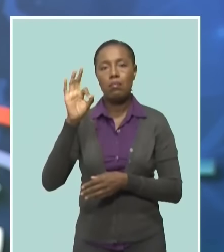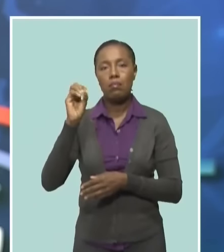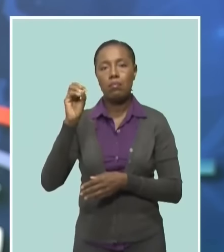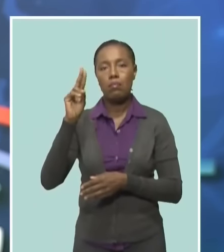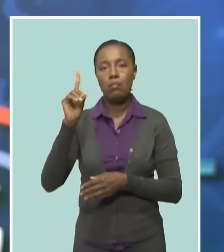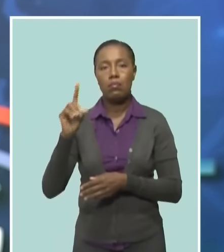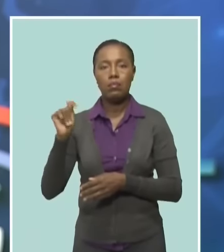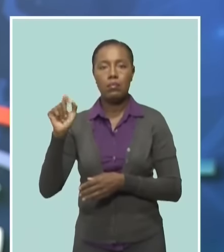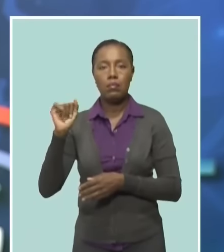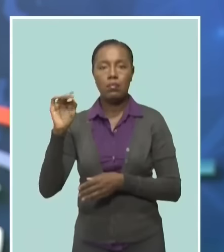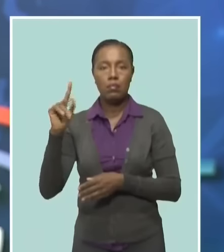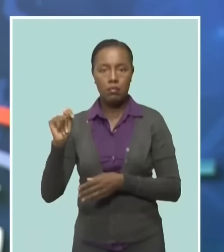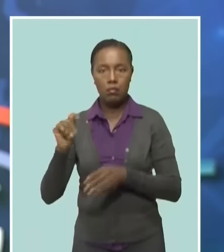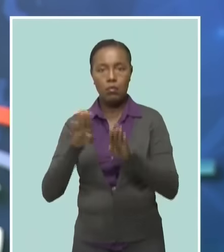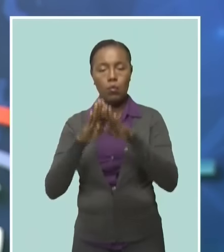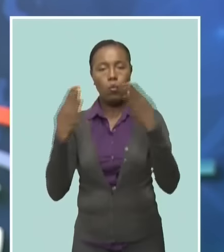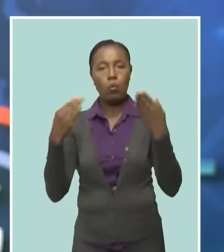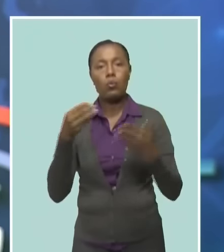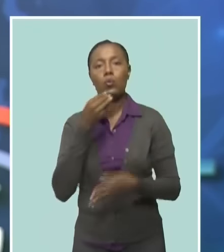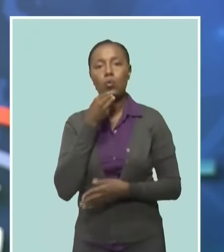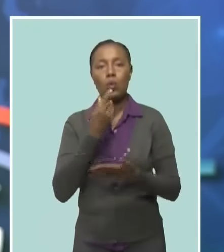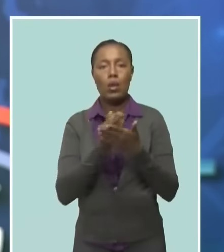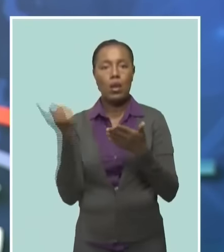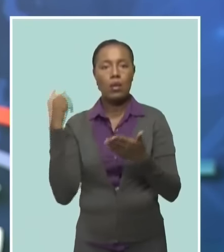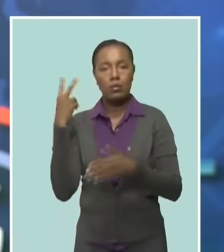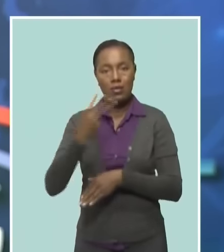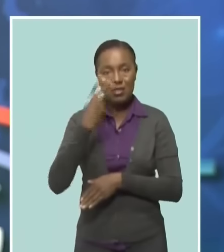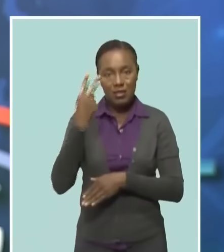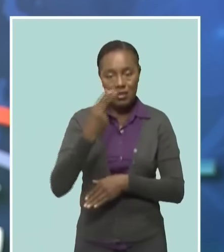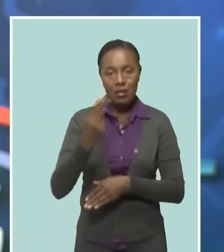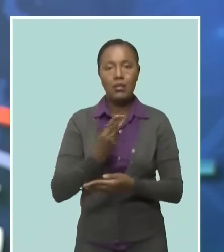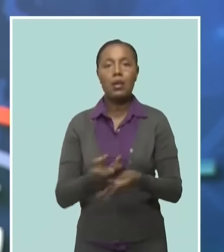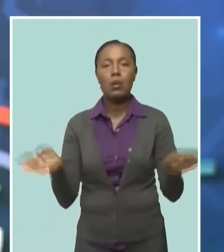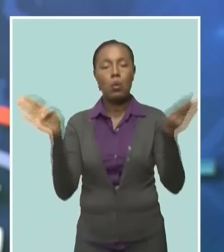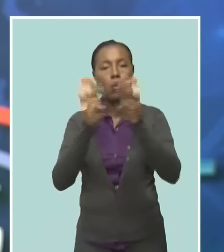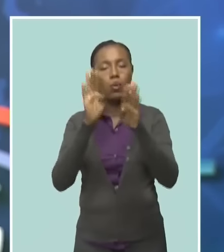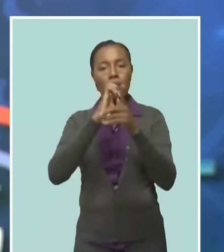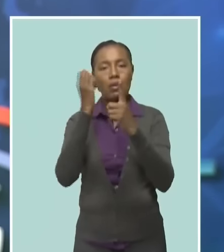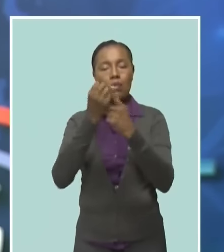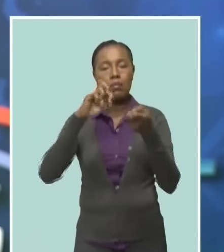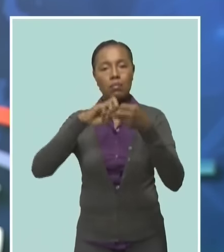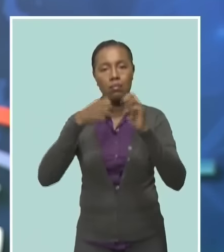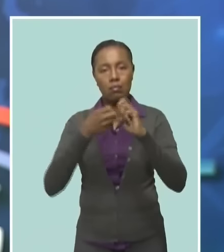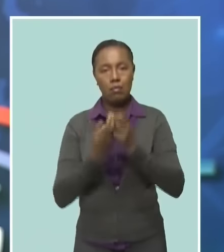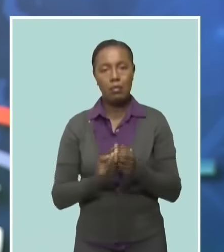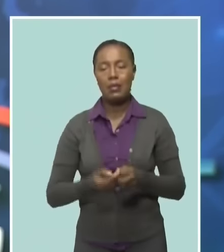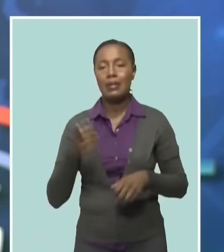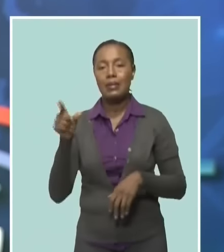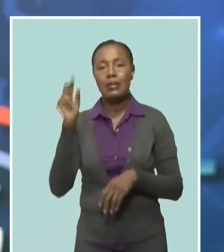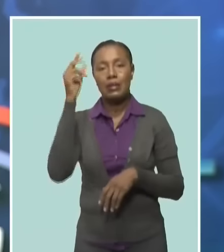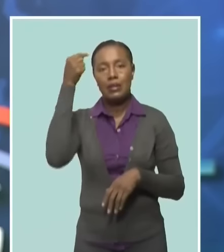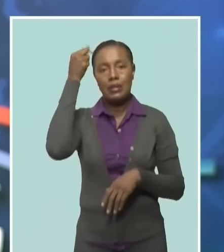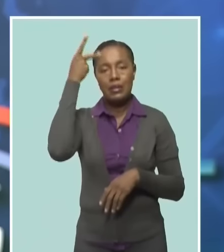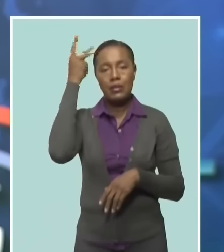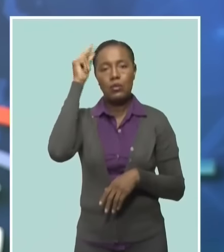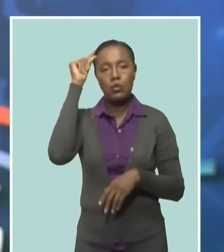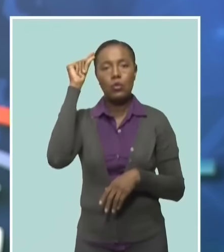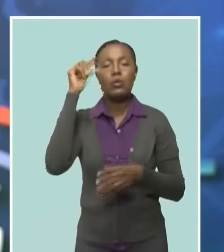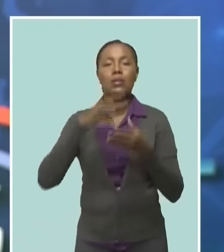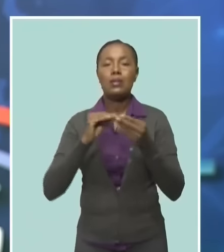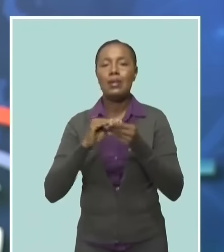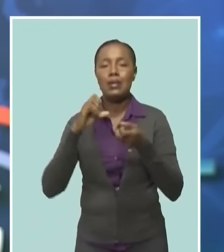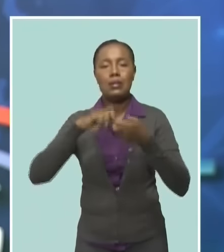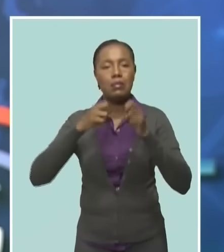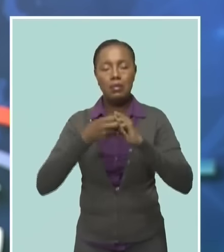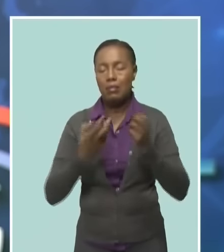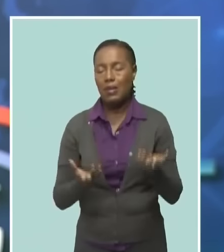last Thursday following environmental issues. Dr. George says a number of the primary care plants are very old and from time to